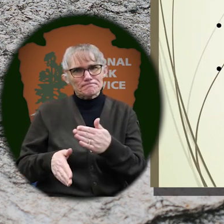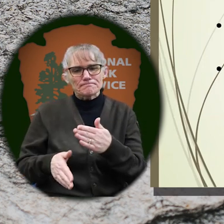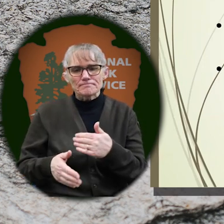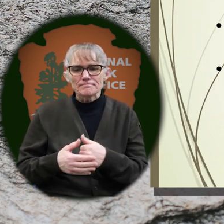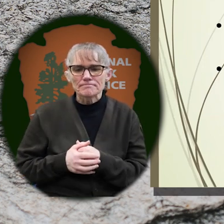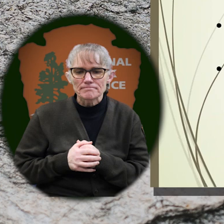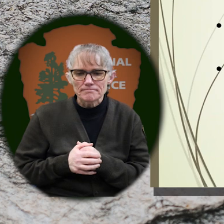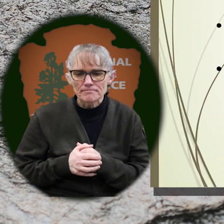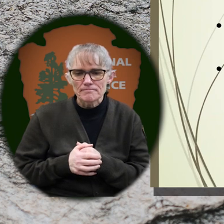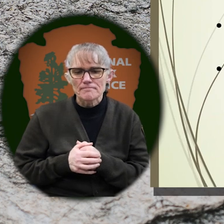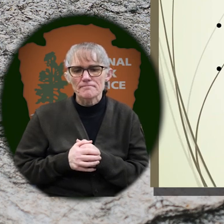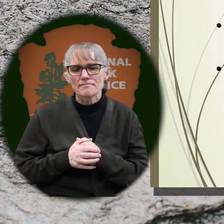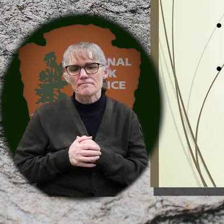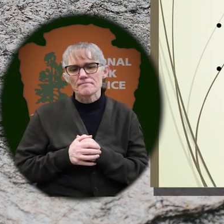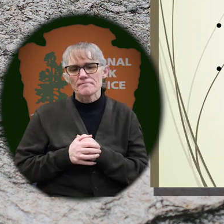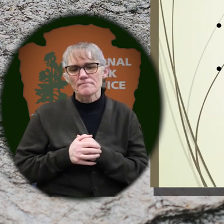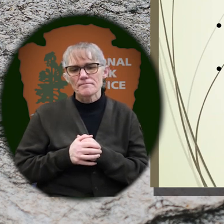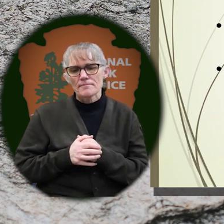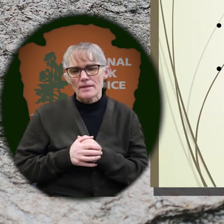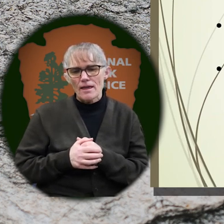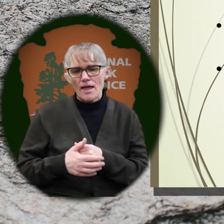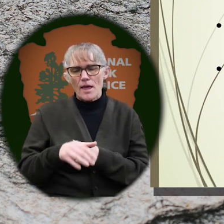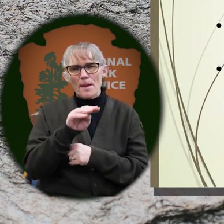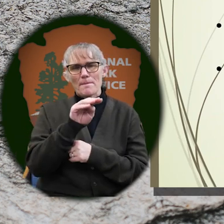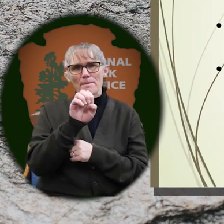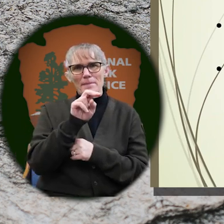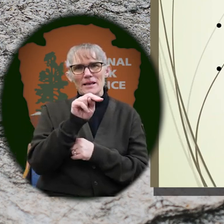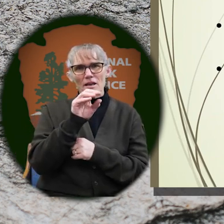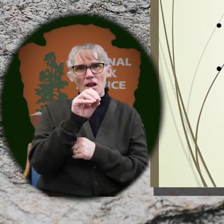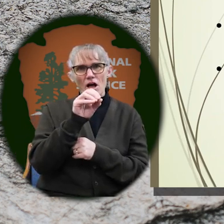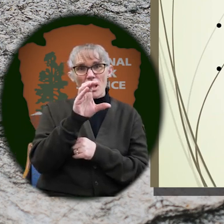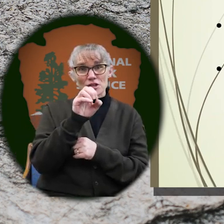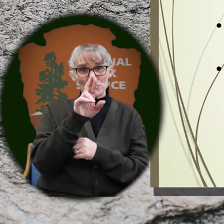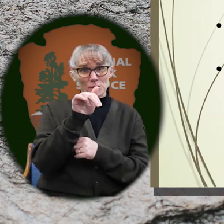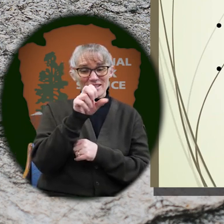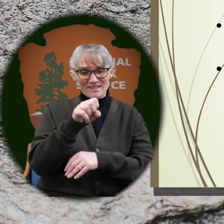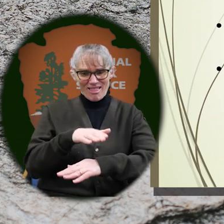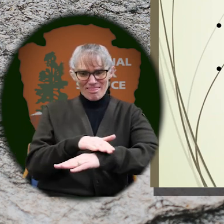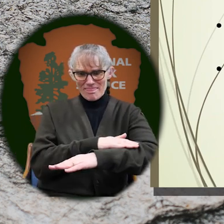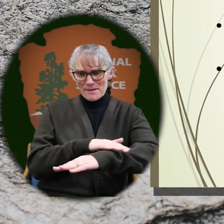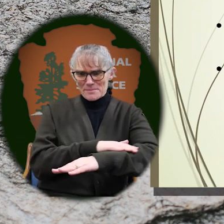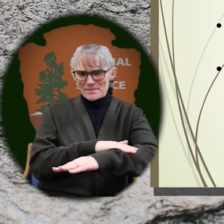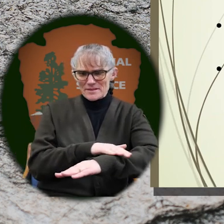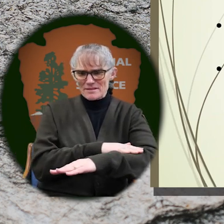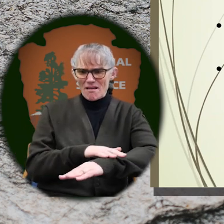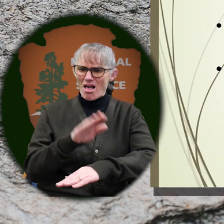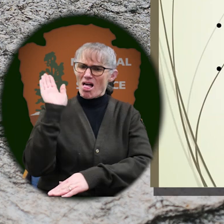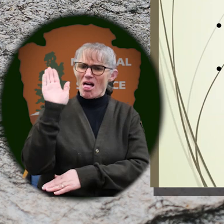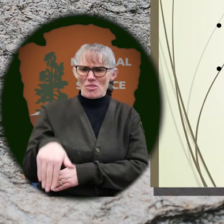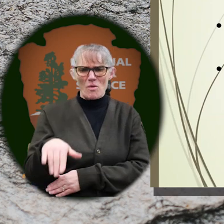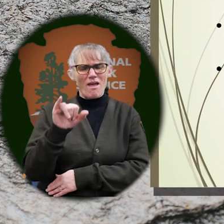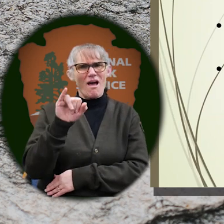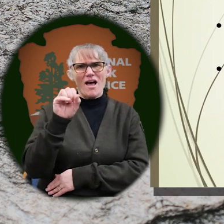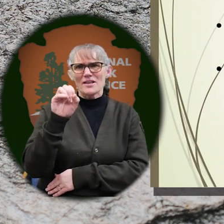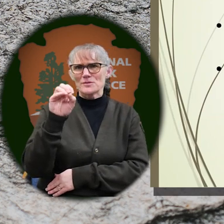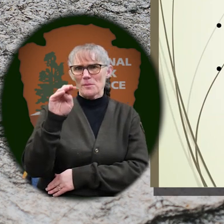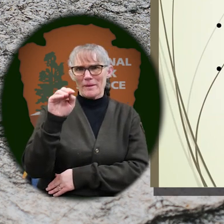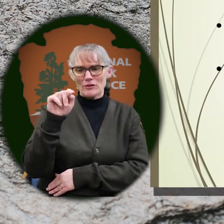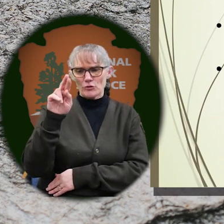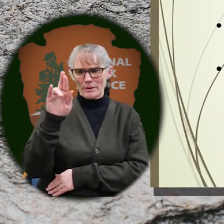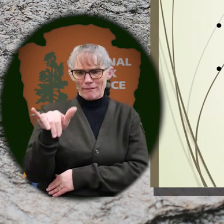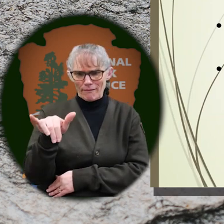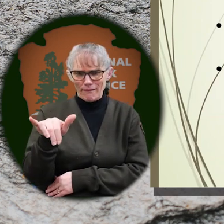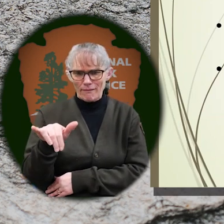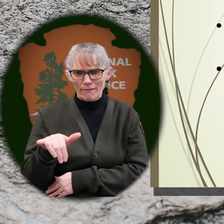basically, we to discuss the end, the limbs of the rhinoceros have all shown isometry, and this